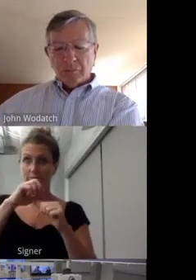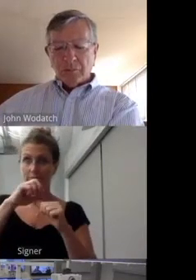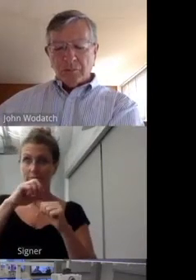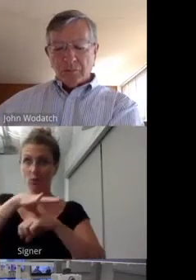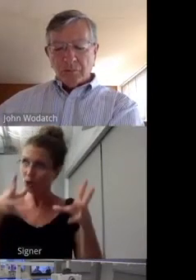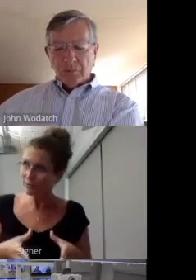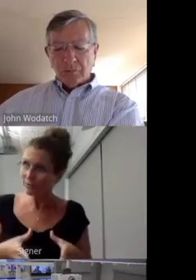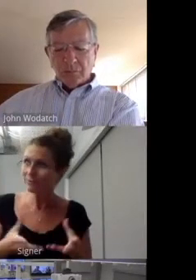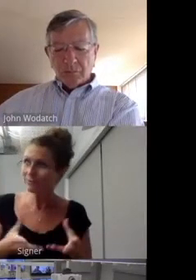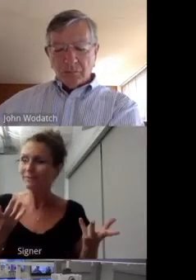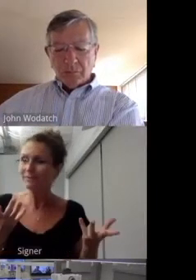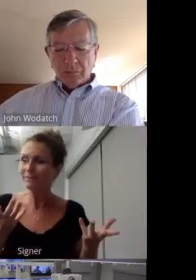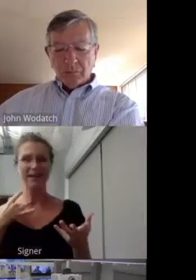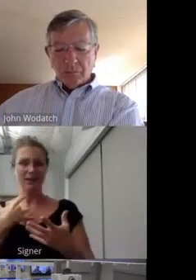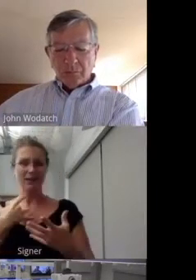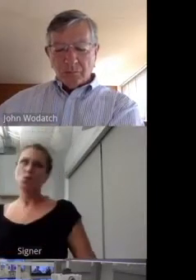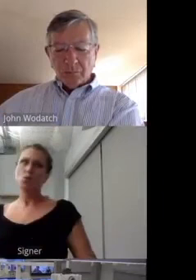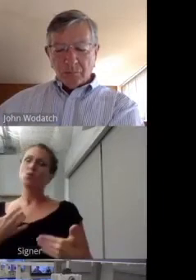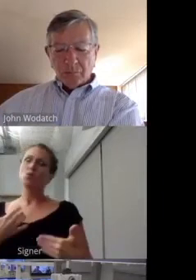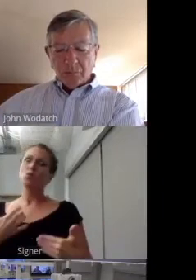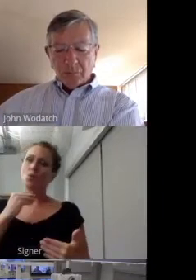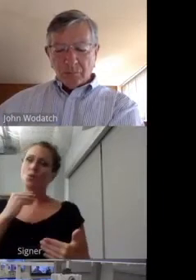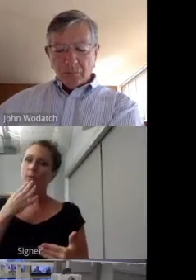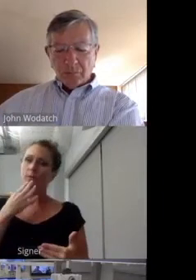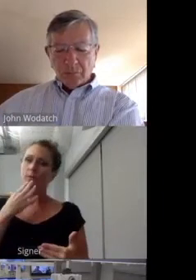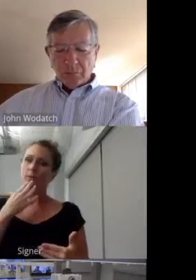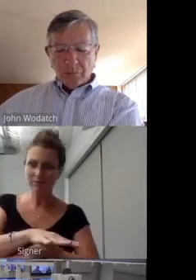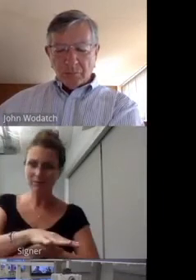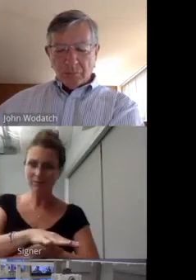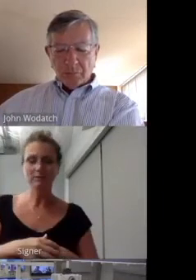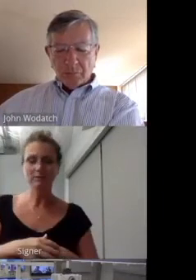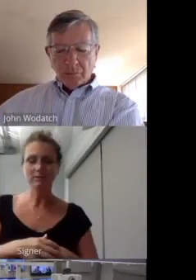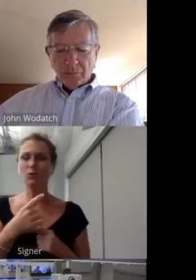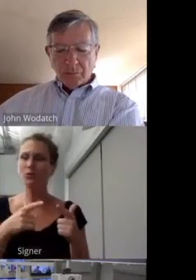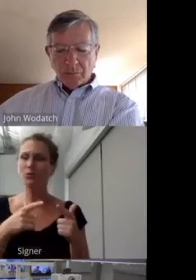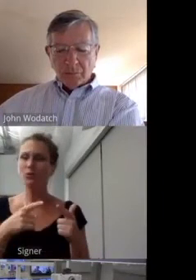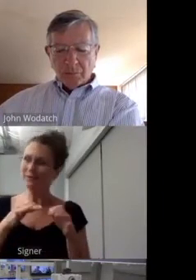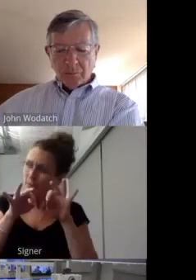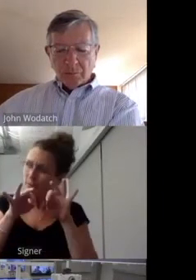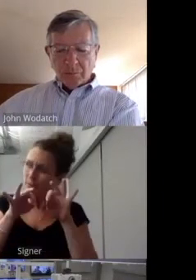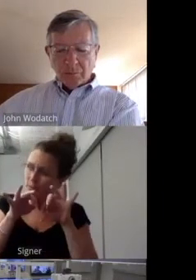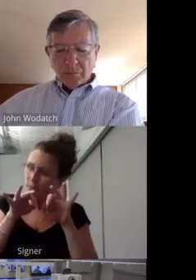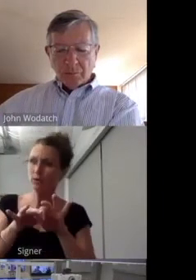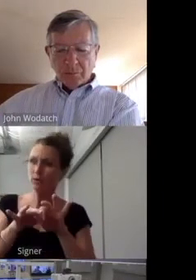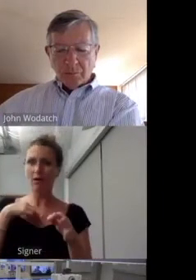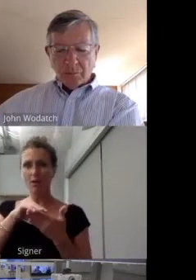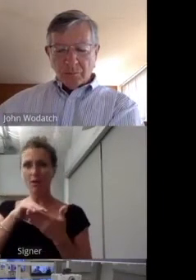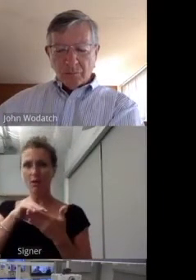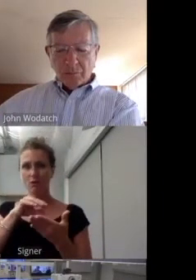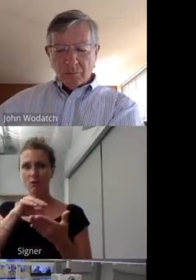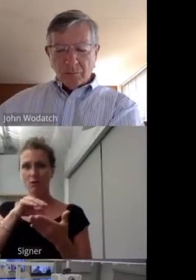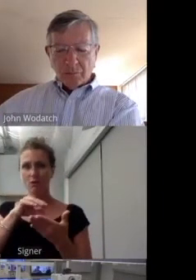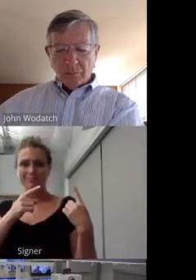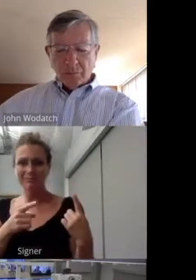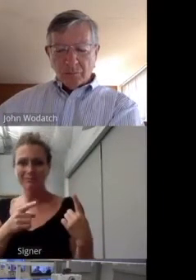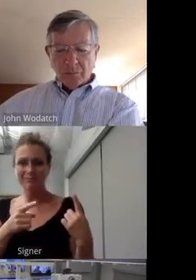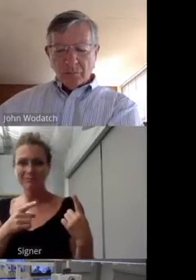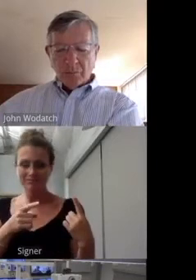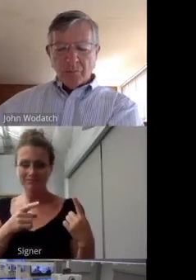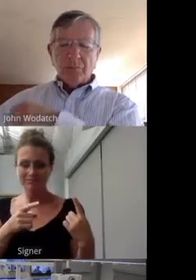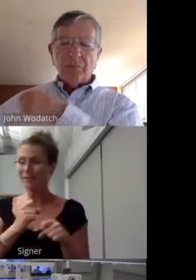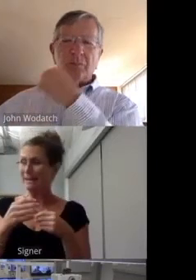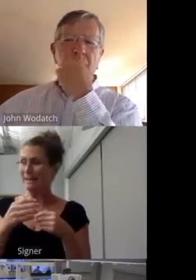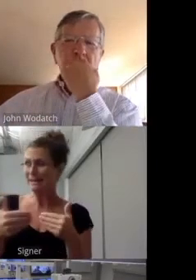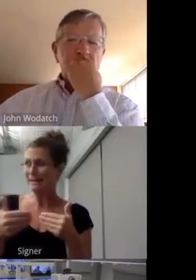think one of the things that's very important that I learned is, make it as easy as possible to comply with